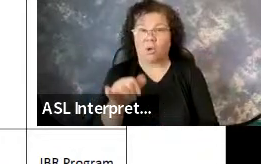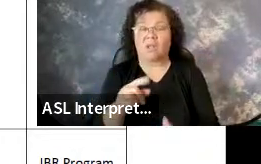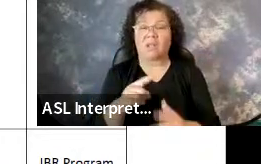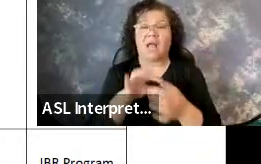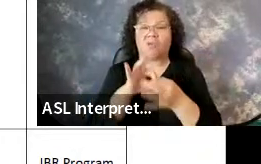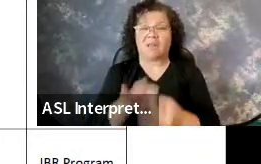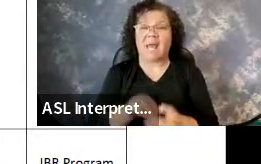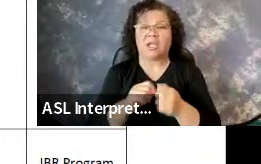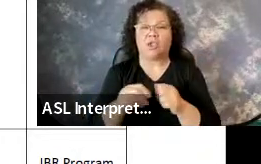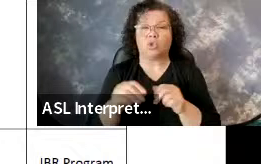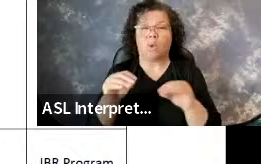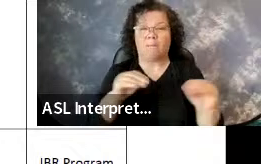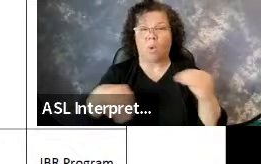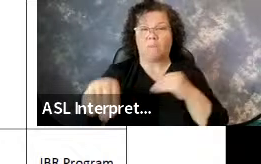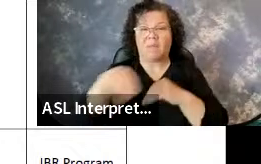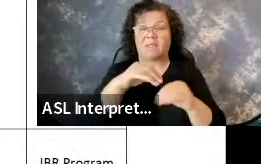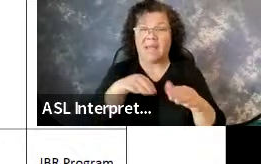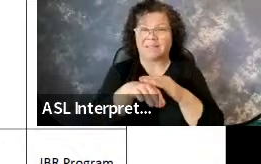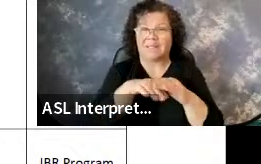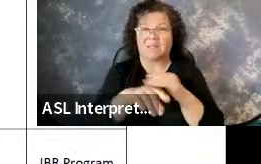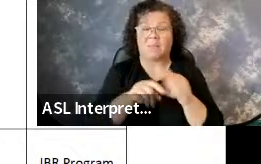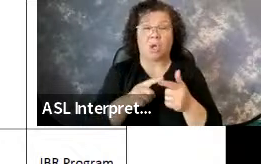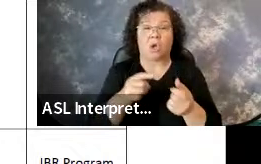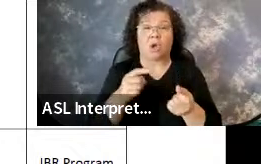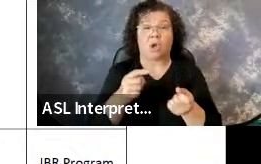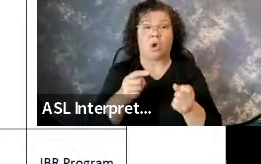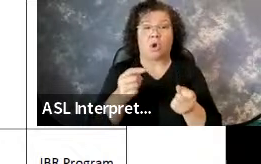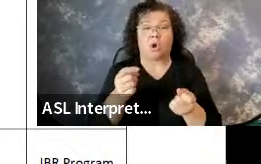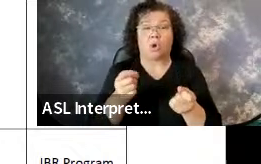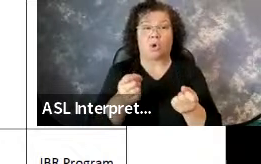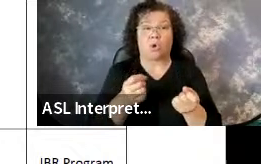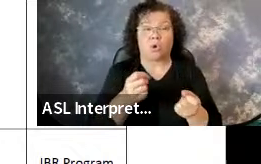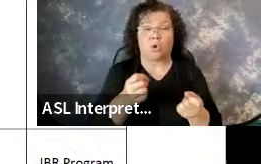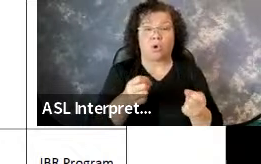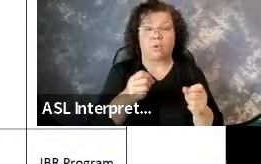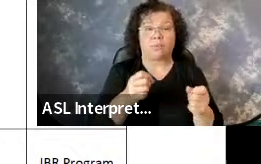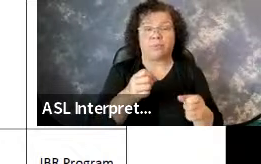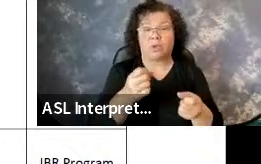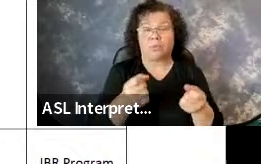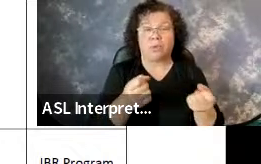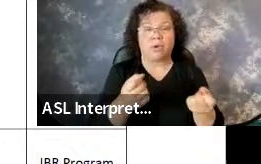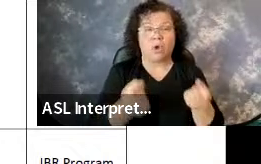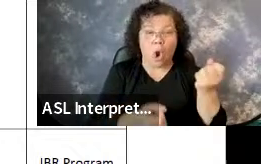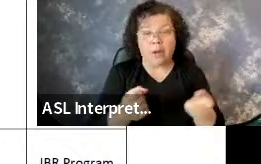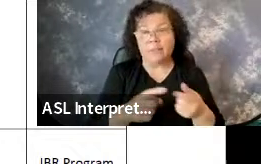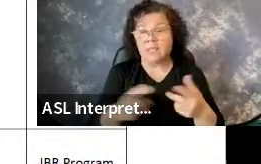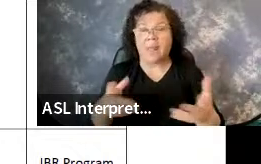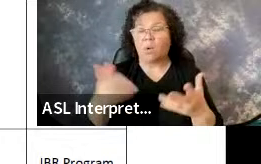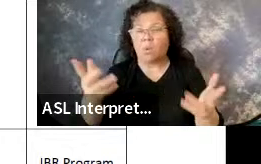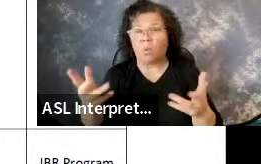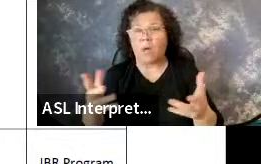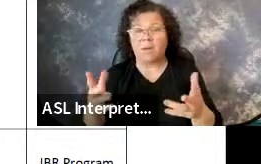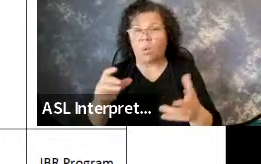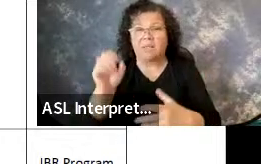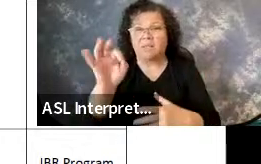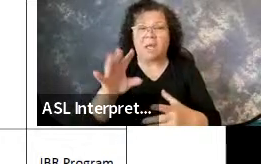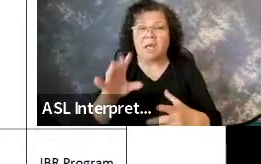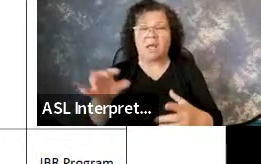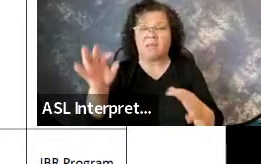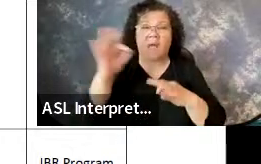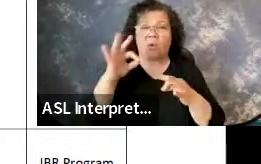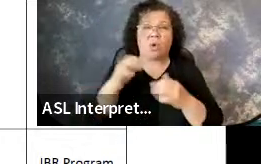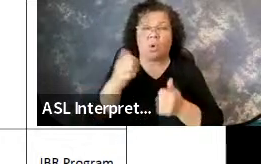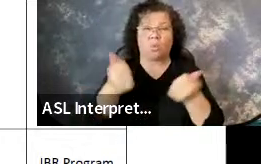mobility and accessibility? Would it be carts? Would it be pedestrian? I don't know, just kind of throwing that out there, not sure which one it would fall